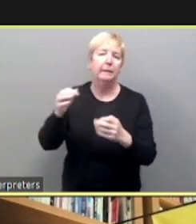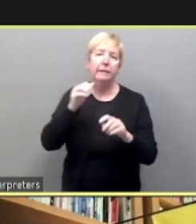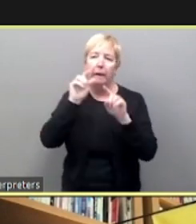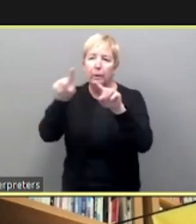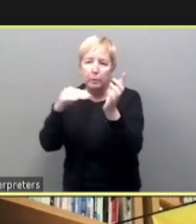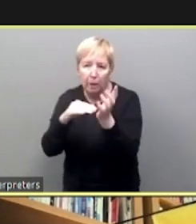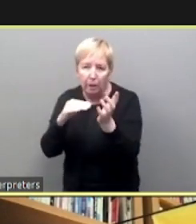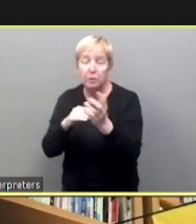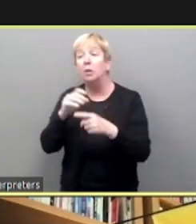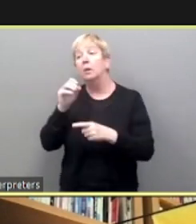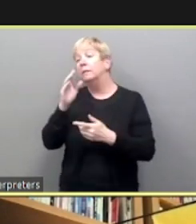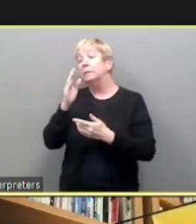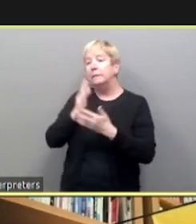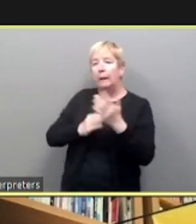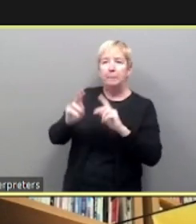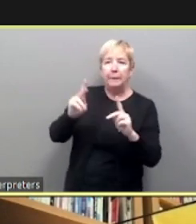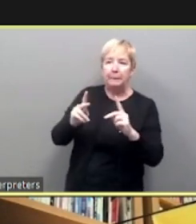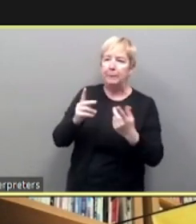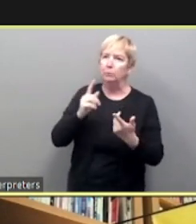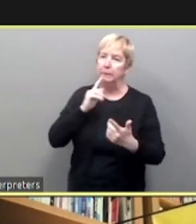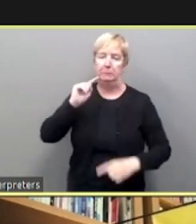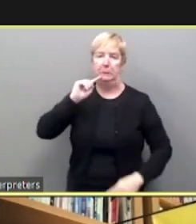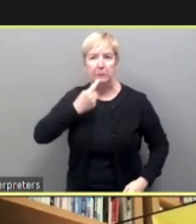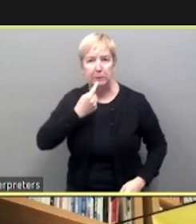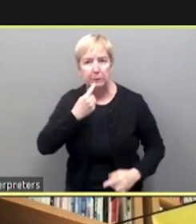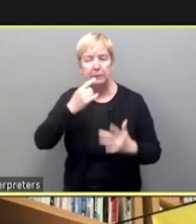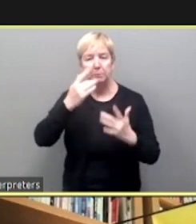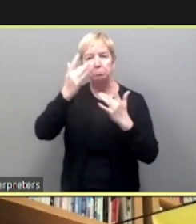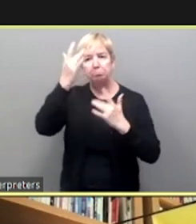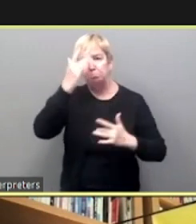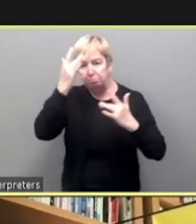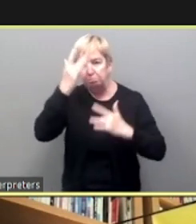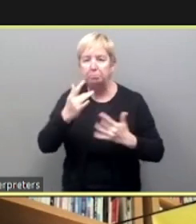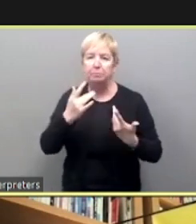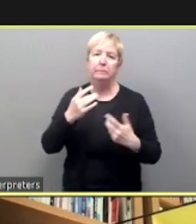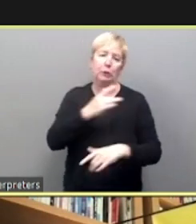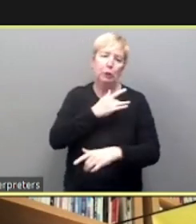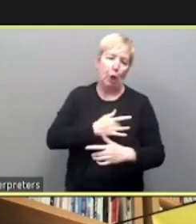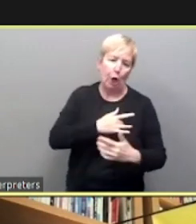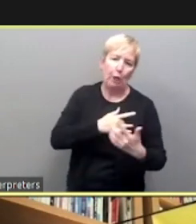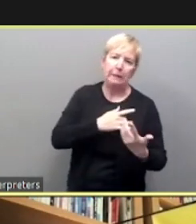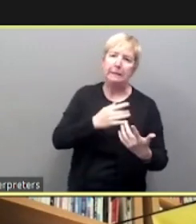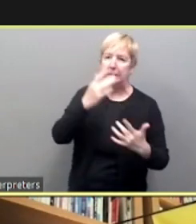disease, intestinal bleeding. It could be out of